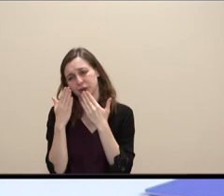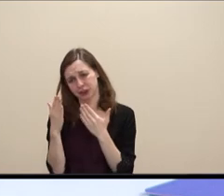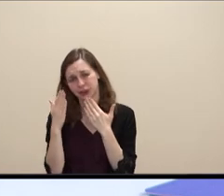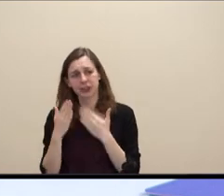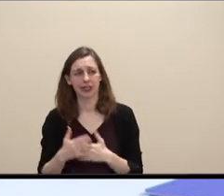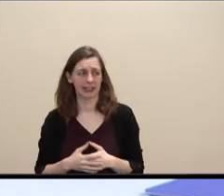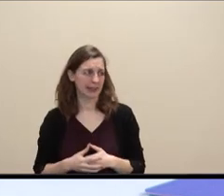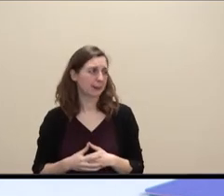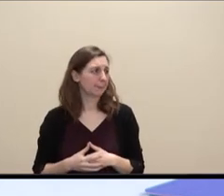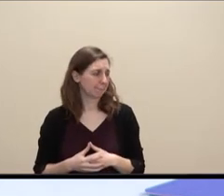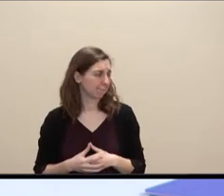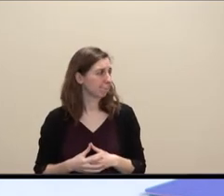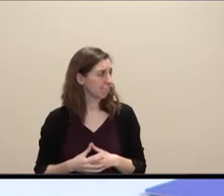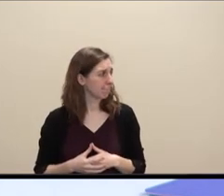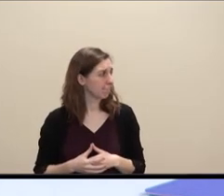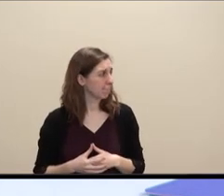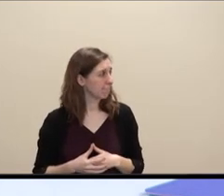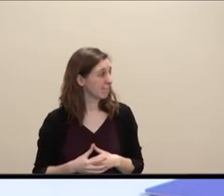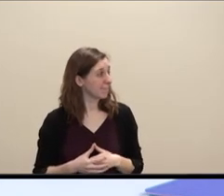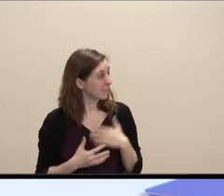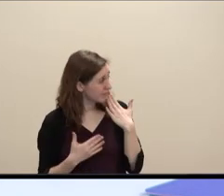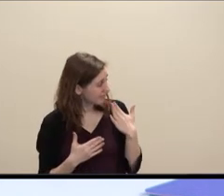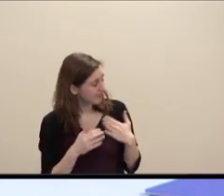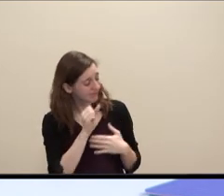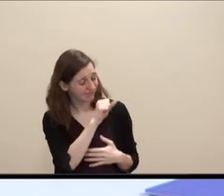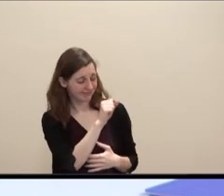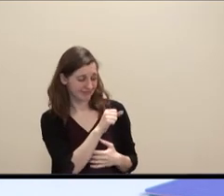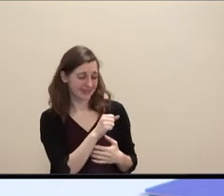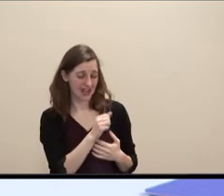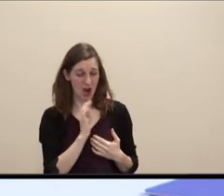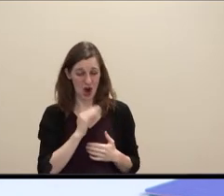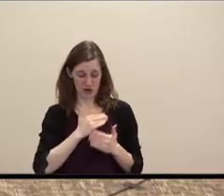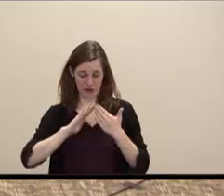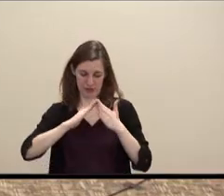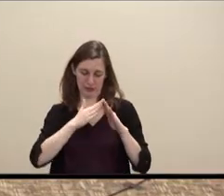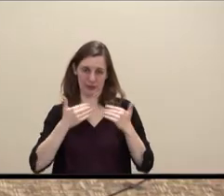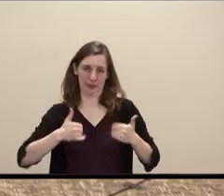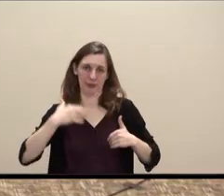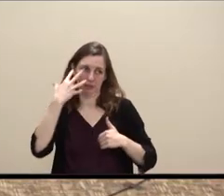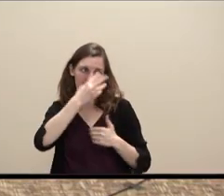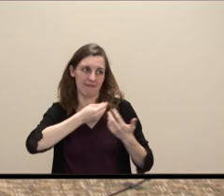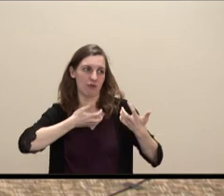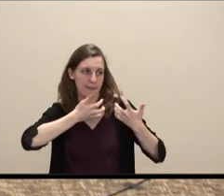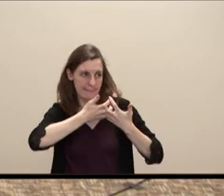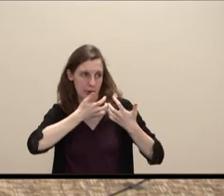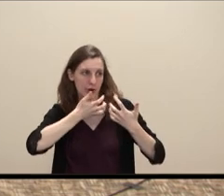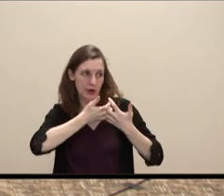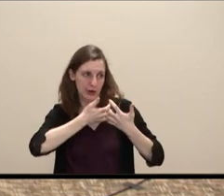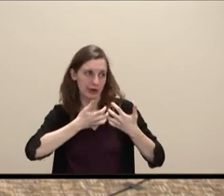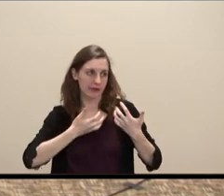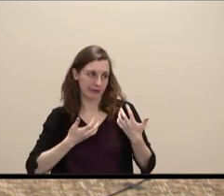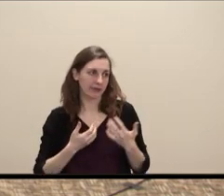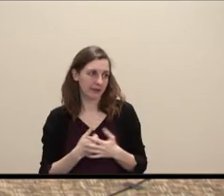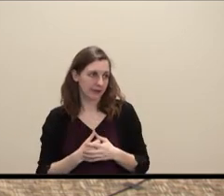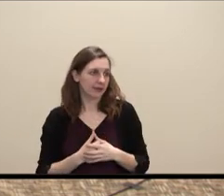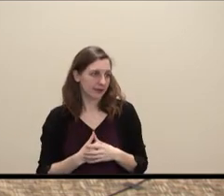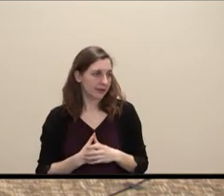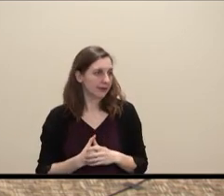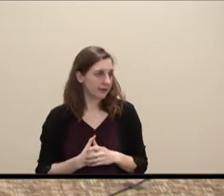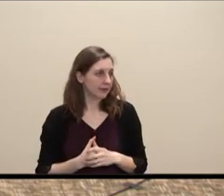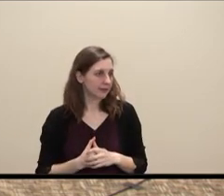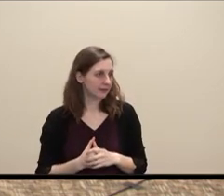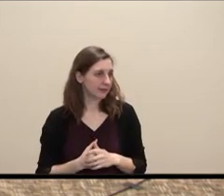Thank you. Well, that was some, thank you. Great partnerships in our community, county and the city and Ascension. It's good